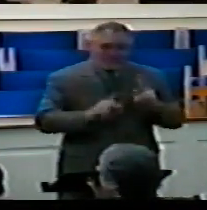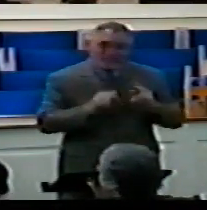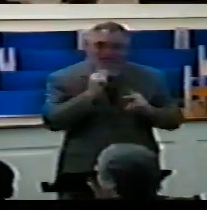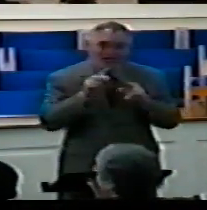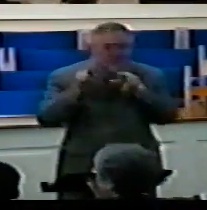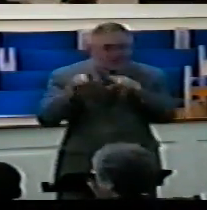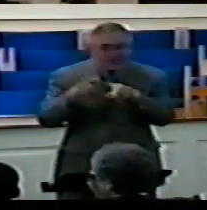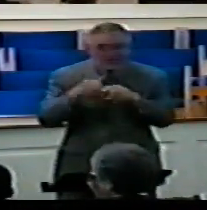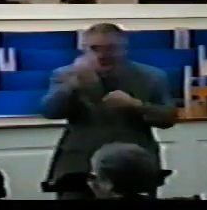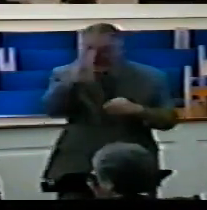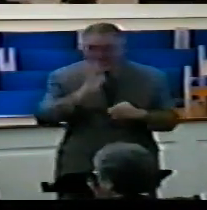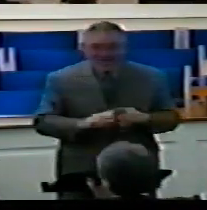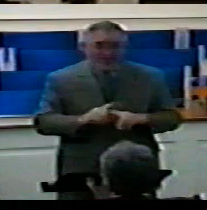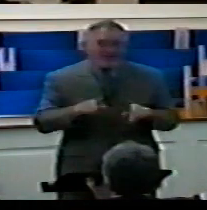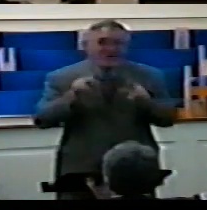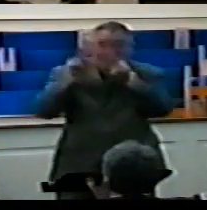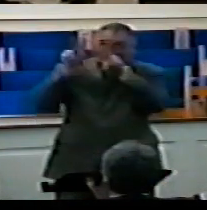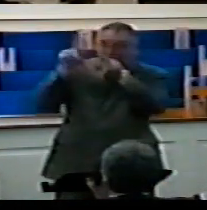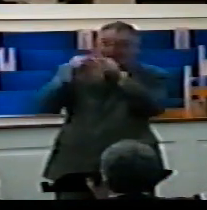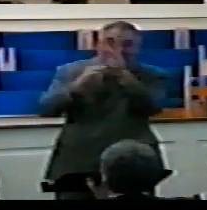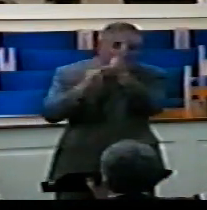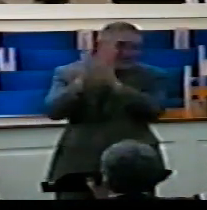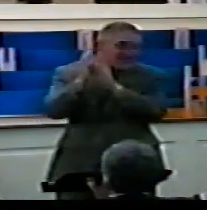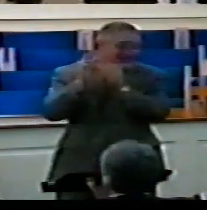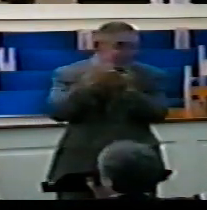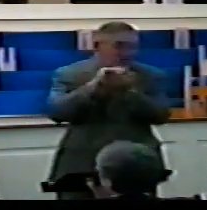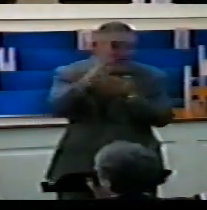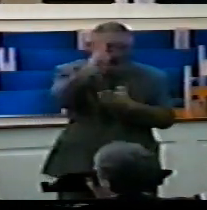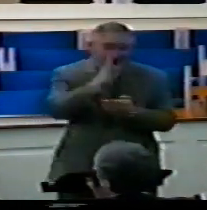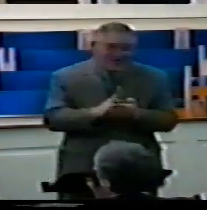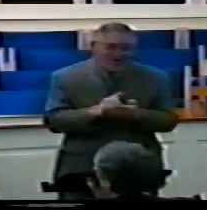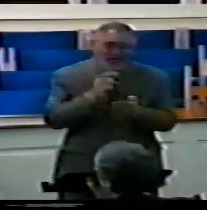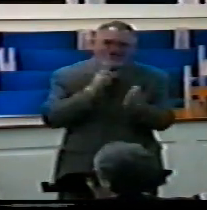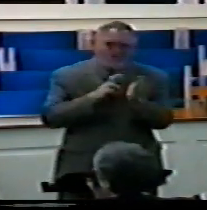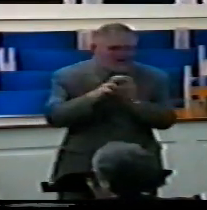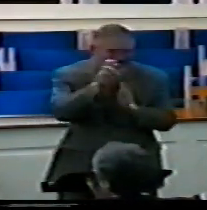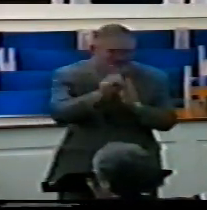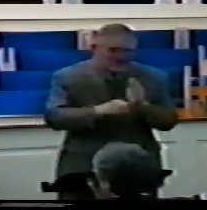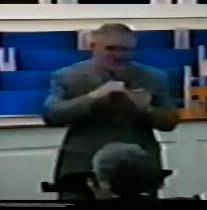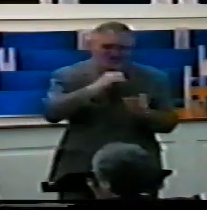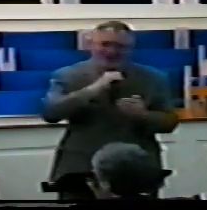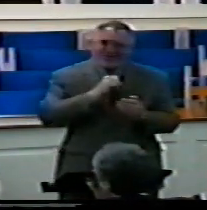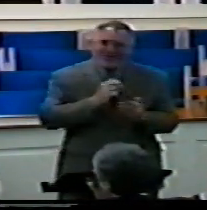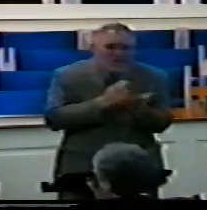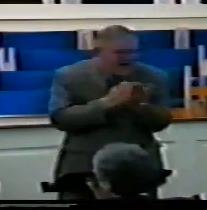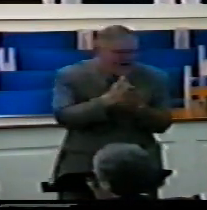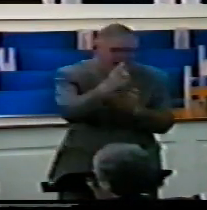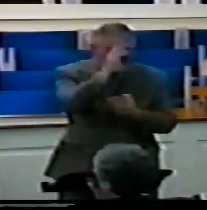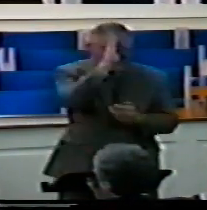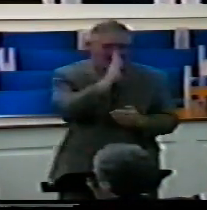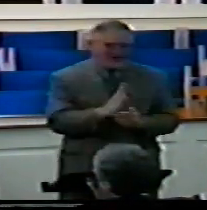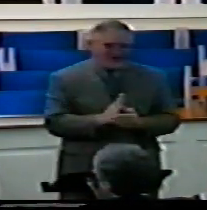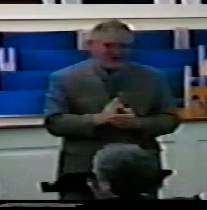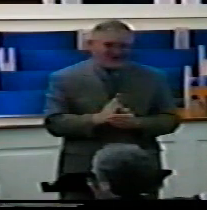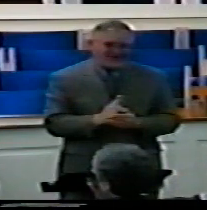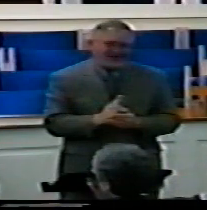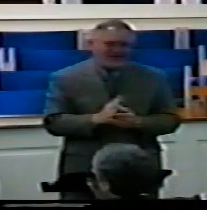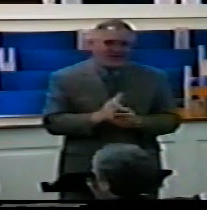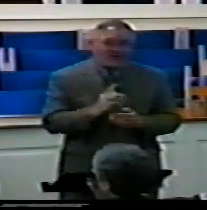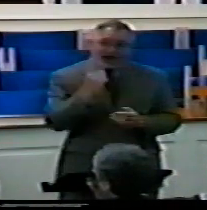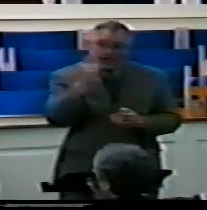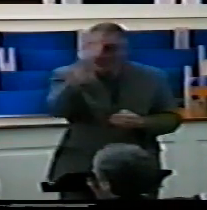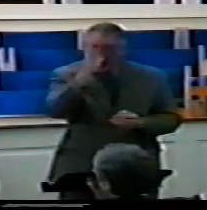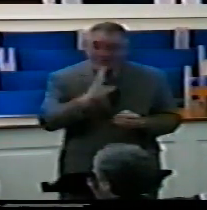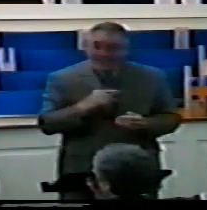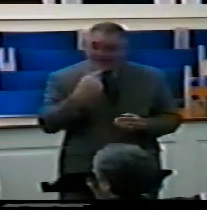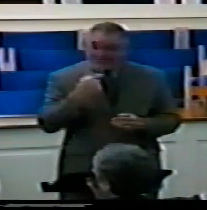Savior, amen? A risen Savior, a holy God, a righteous and just God. And one of the men said, sir, you may give us more